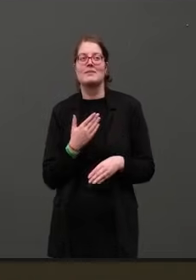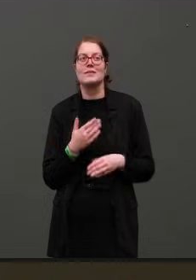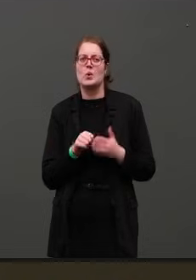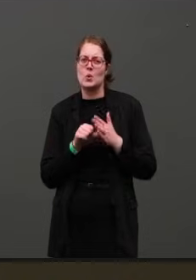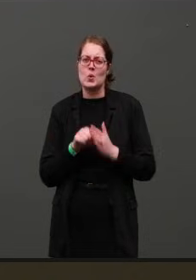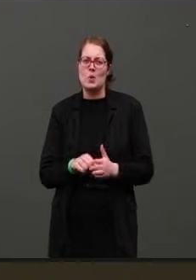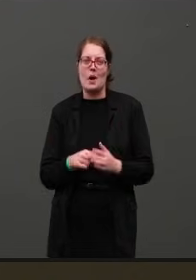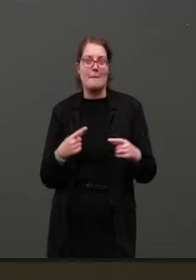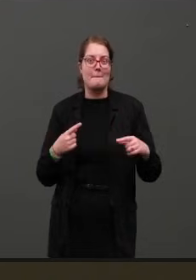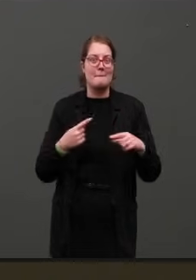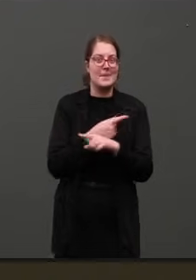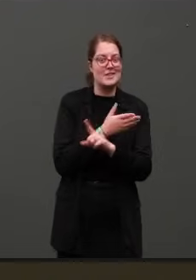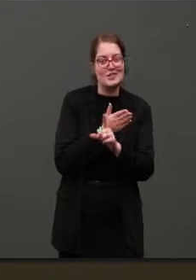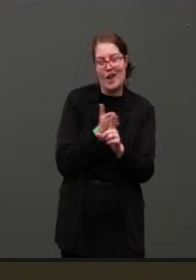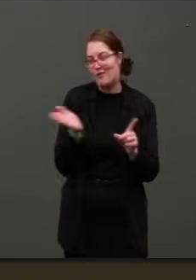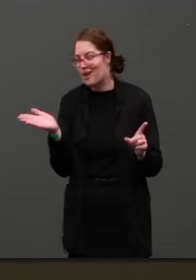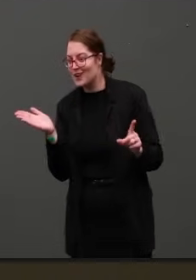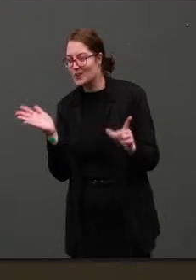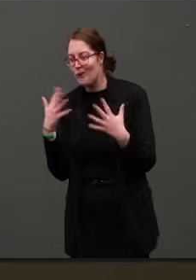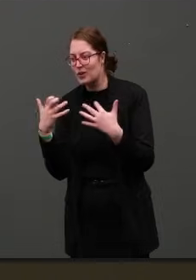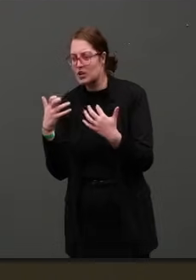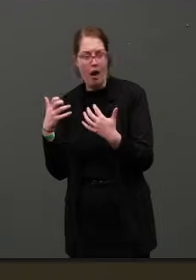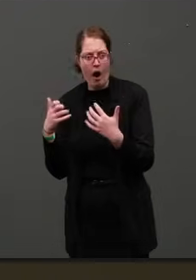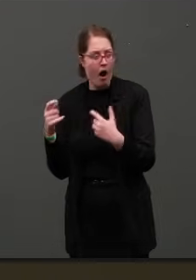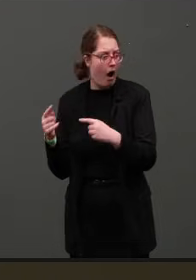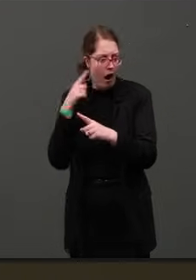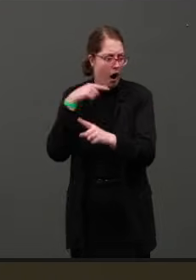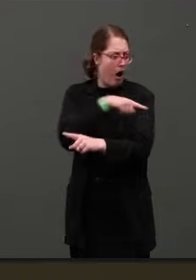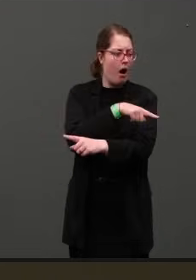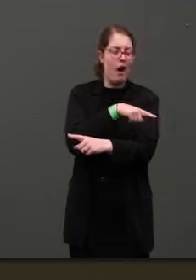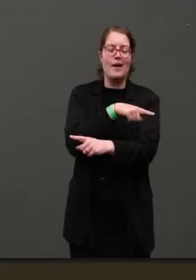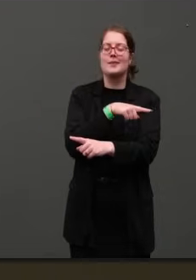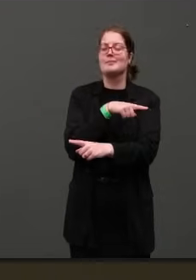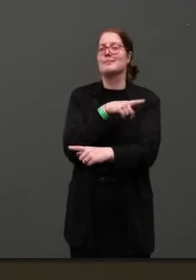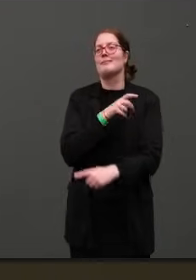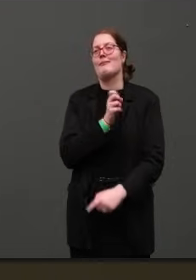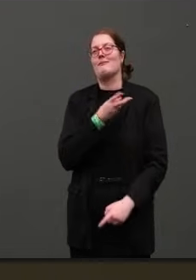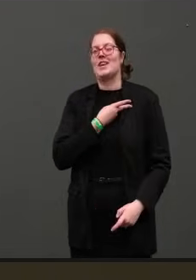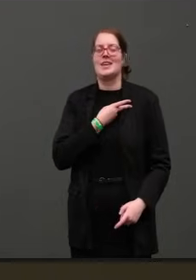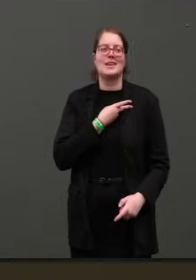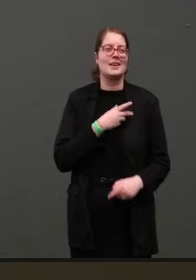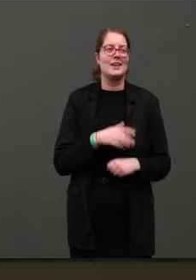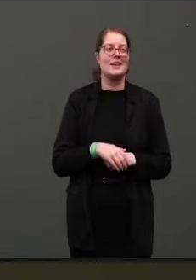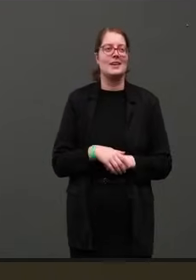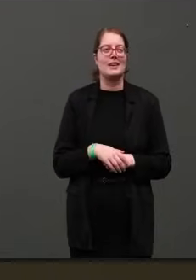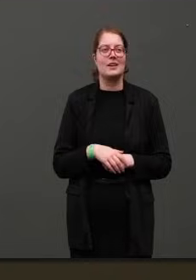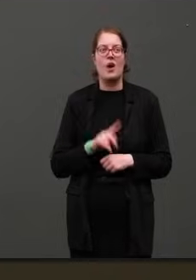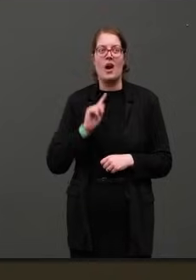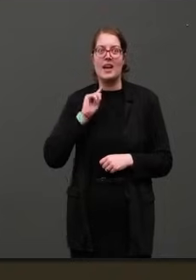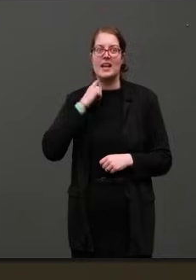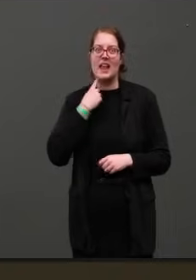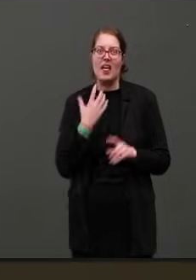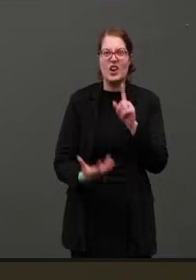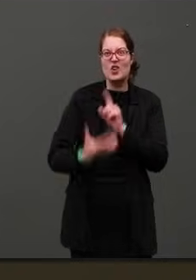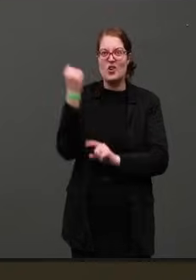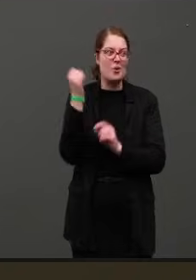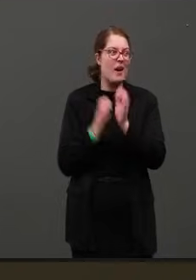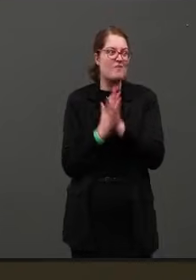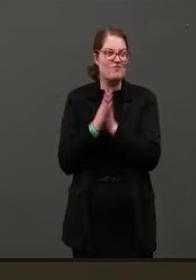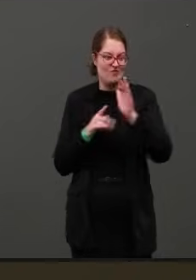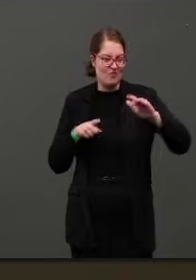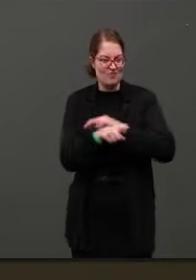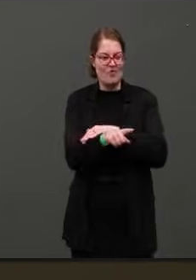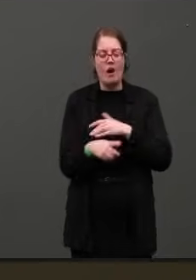the audience along the way. But it could also be the killer gets away with it. Nobody's expecting that. Now,